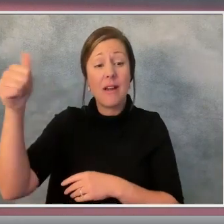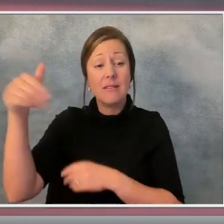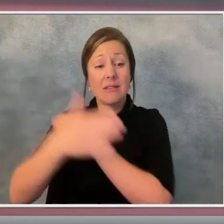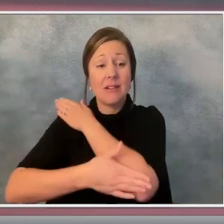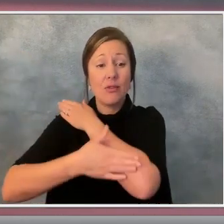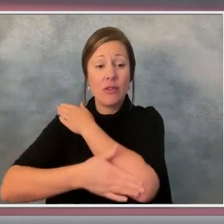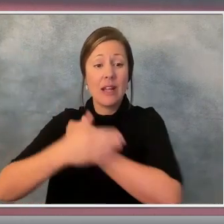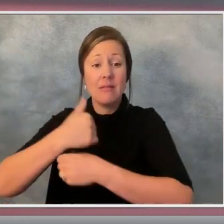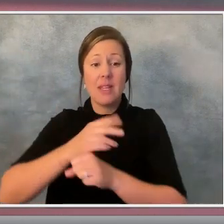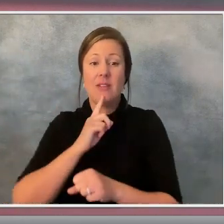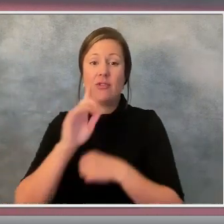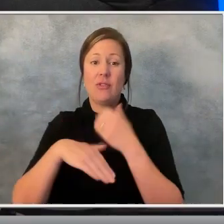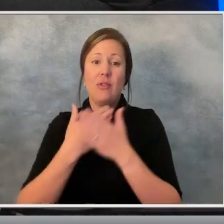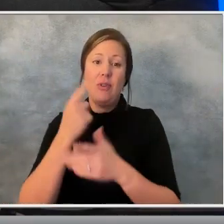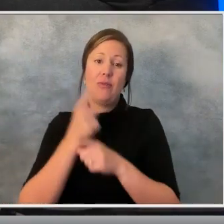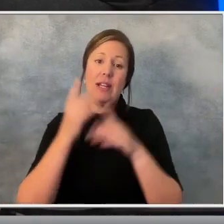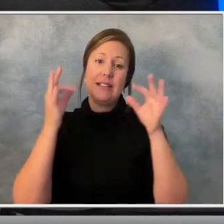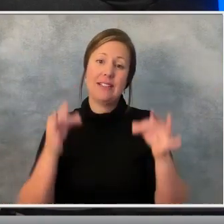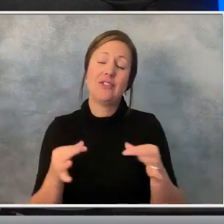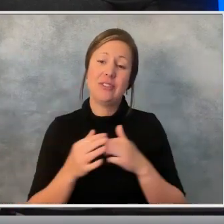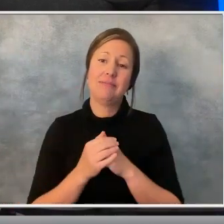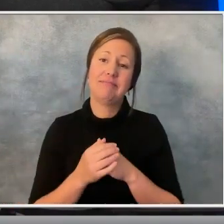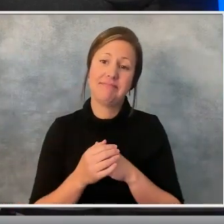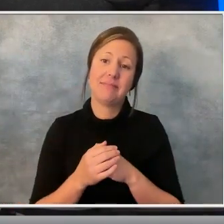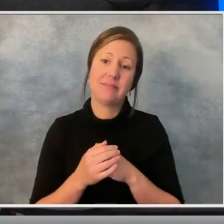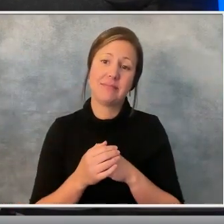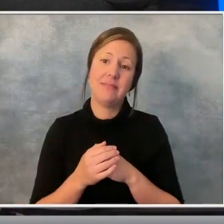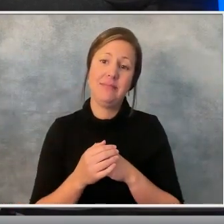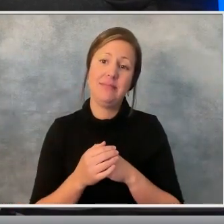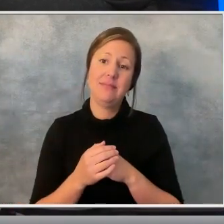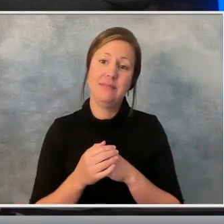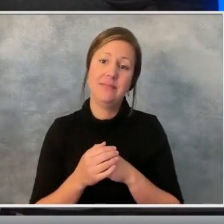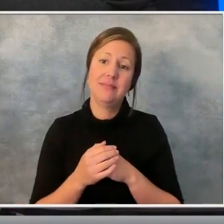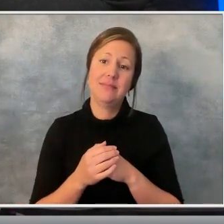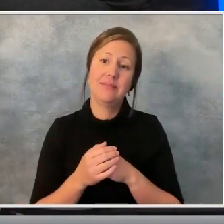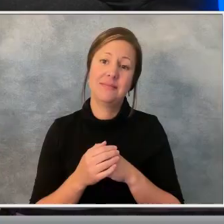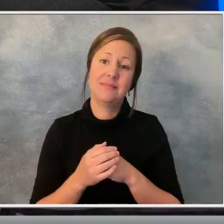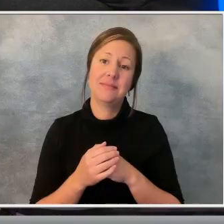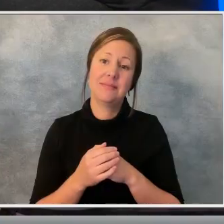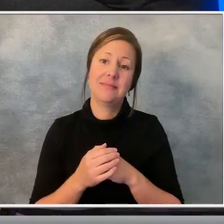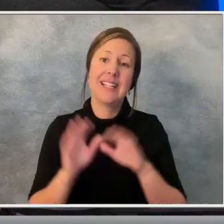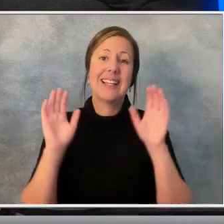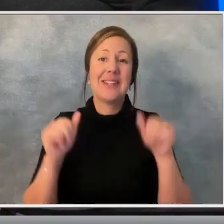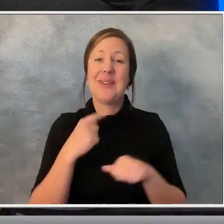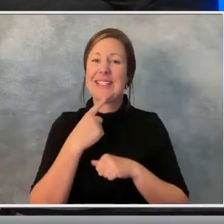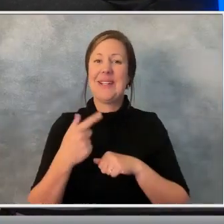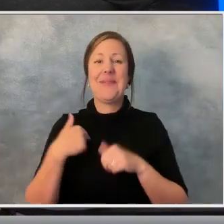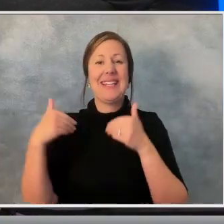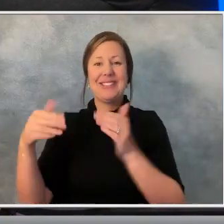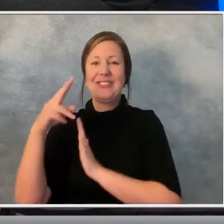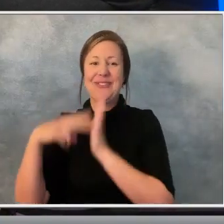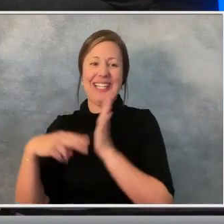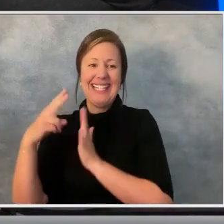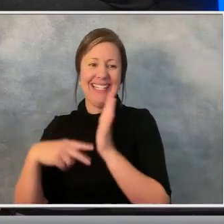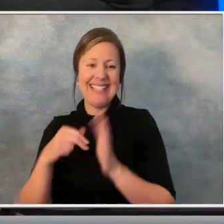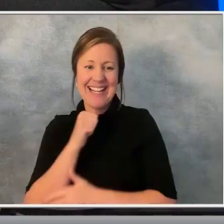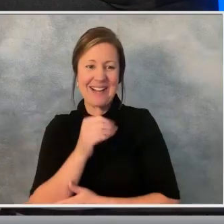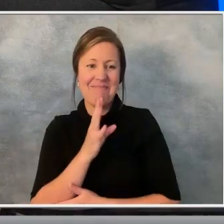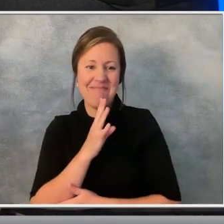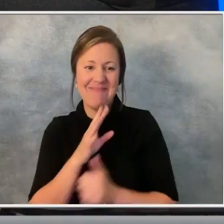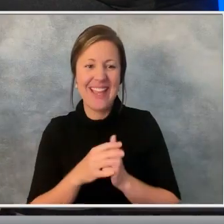right decision. You can call me a reader if you want. Just read. No, that's an old joke